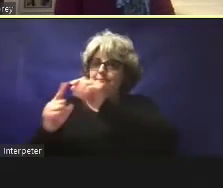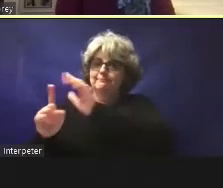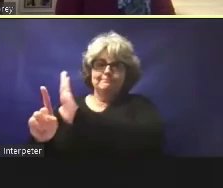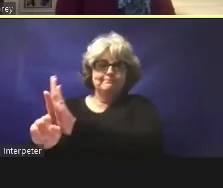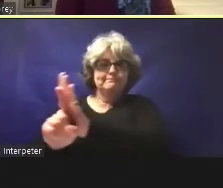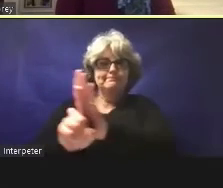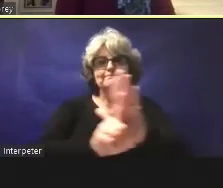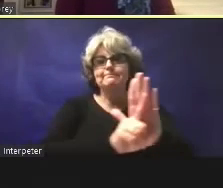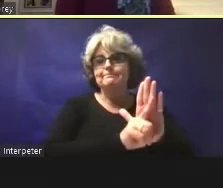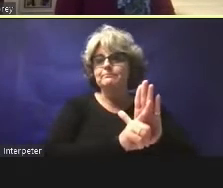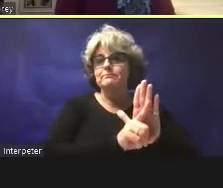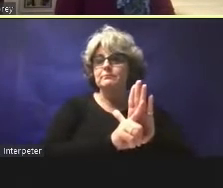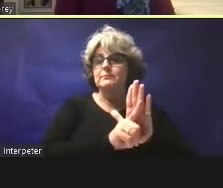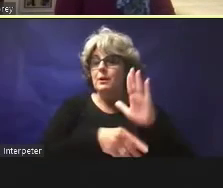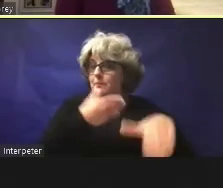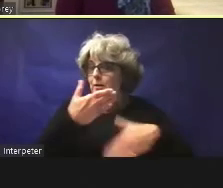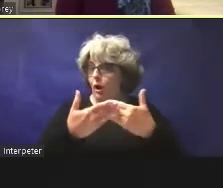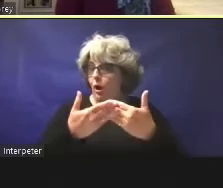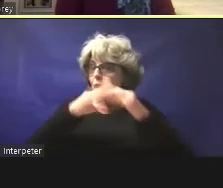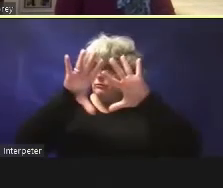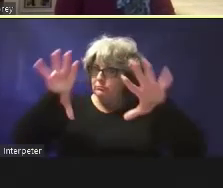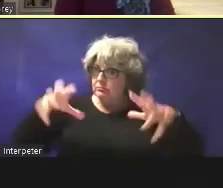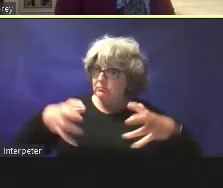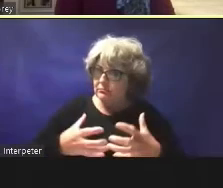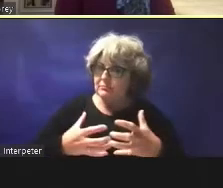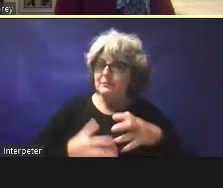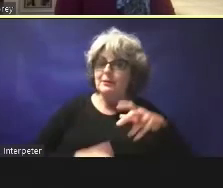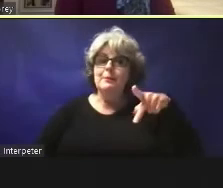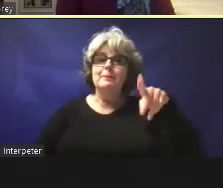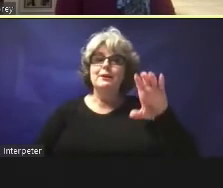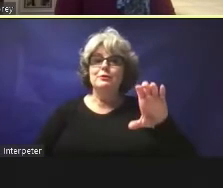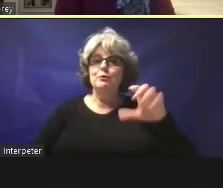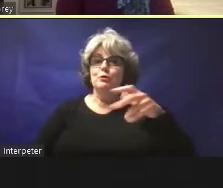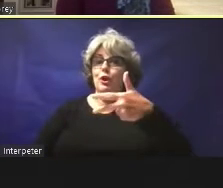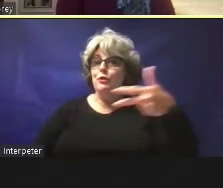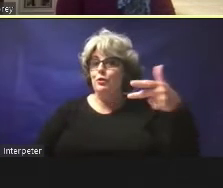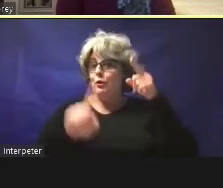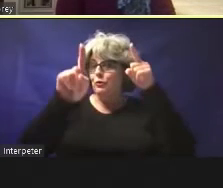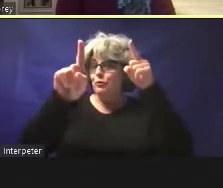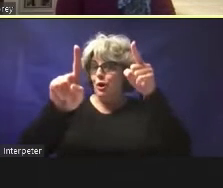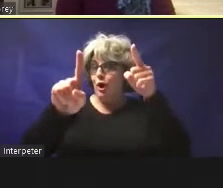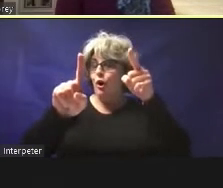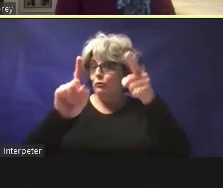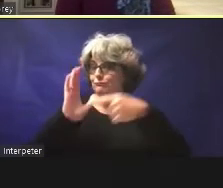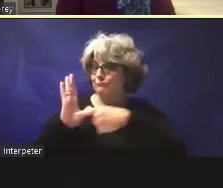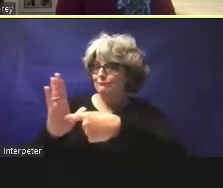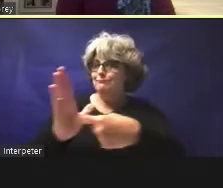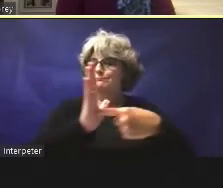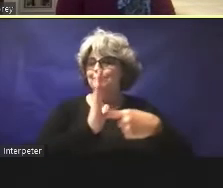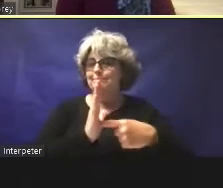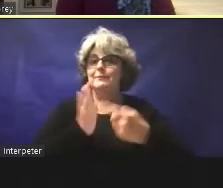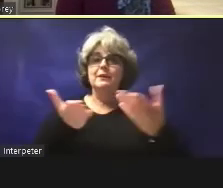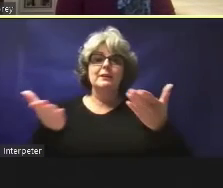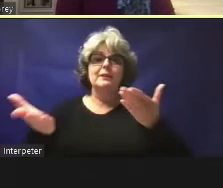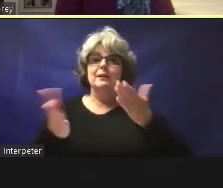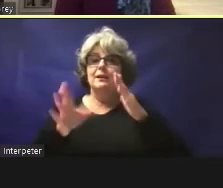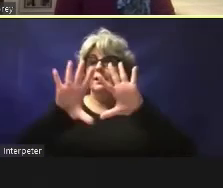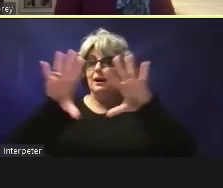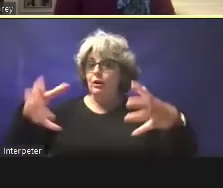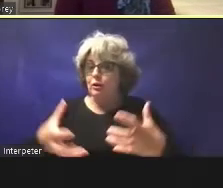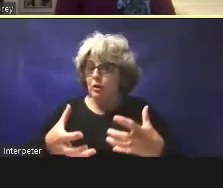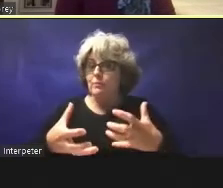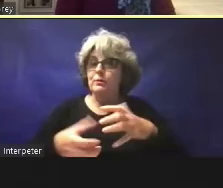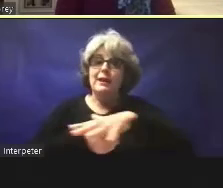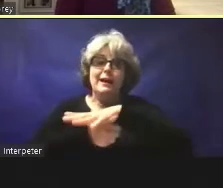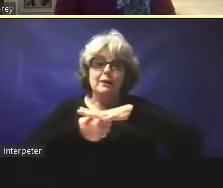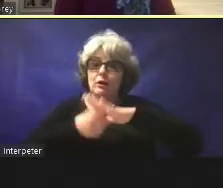way, but all of them bring Peace Corps' third goal to life and continues to serve our global and our